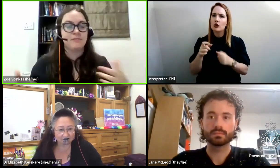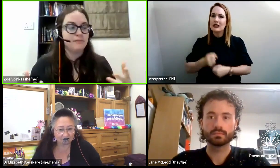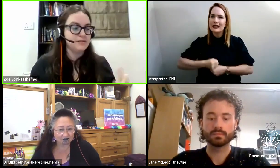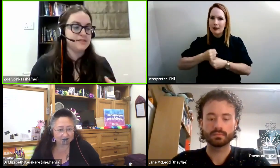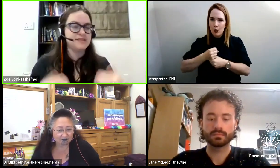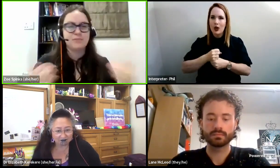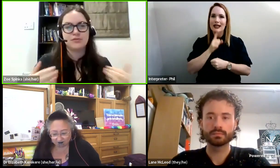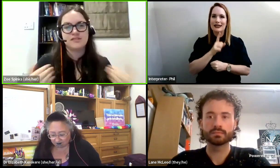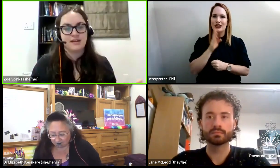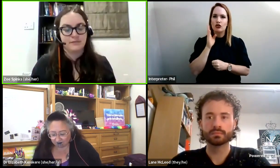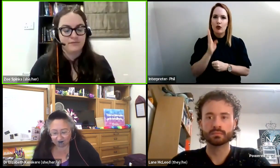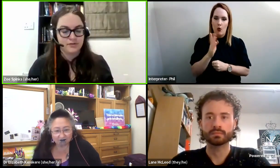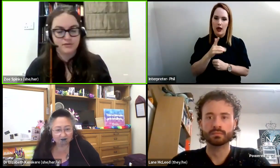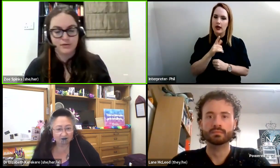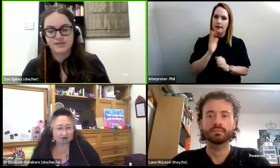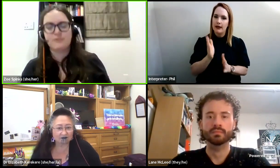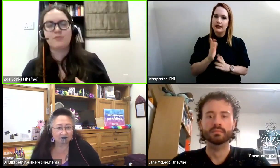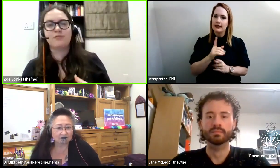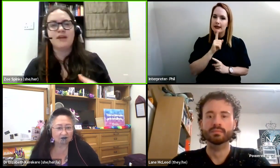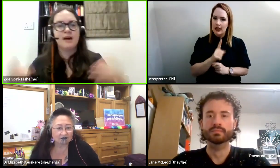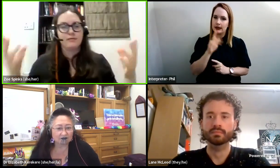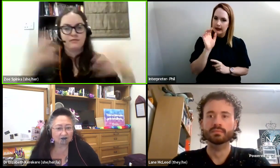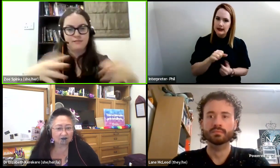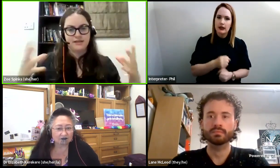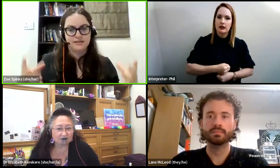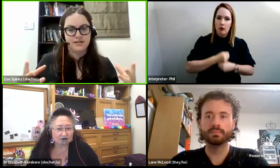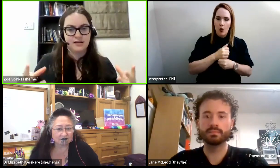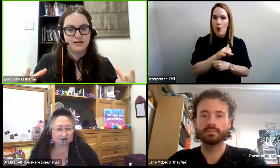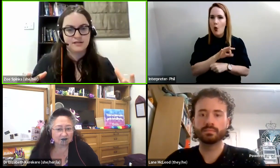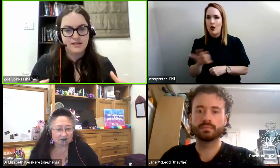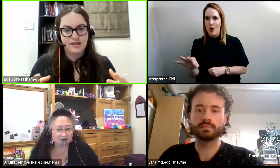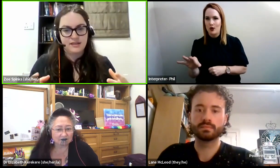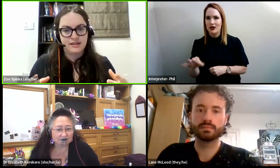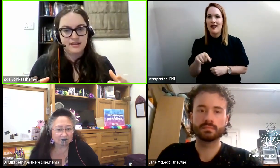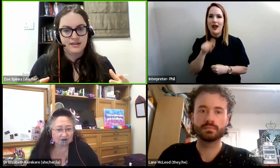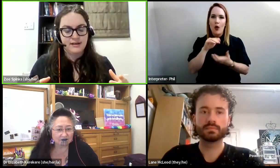some amendments, that's important to stay up first of all, because that will help frame